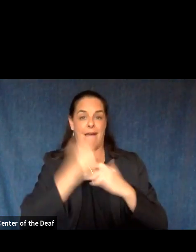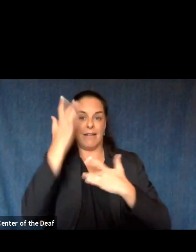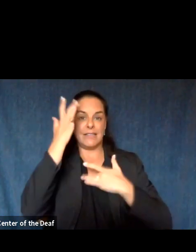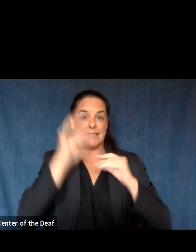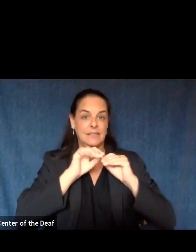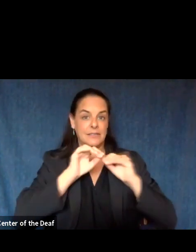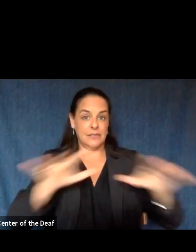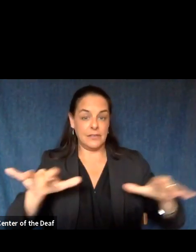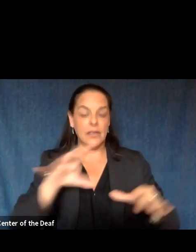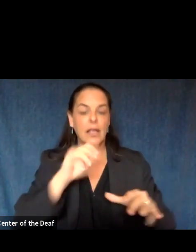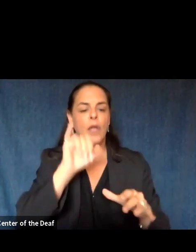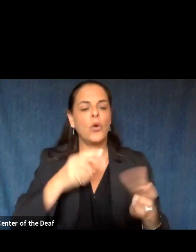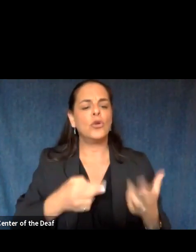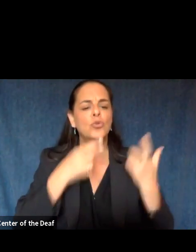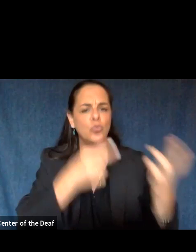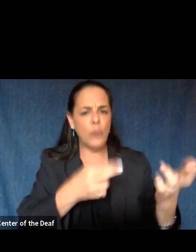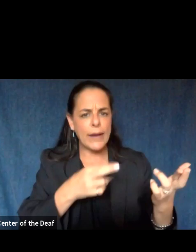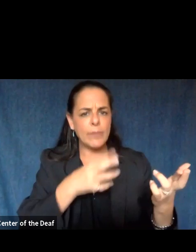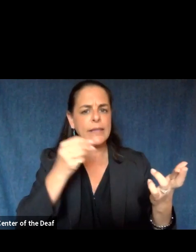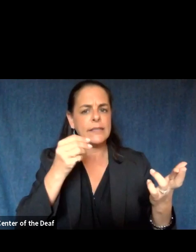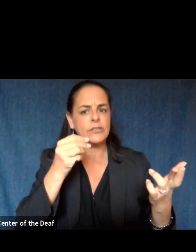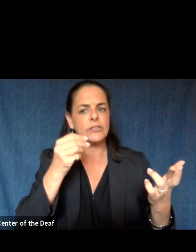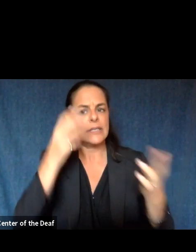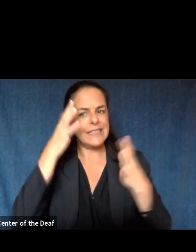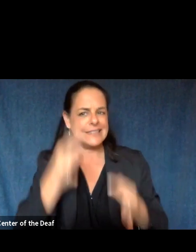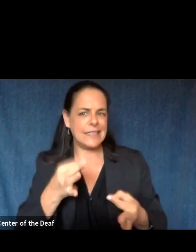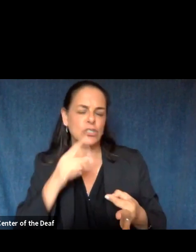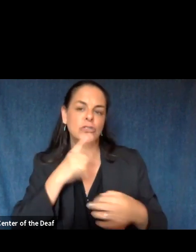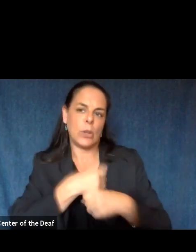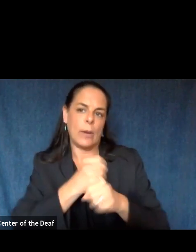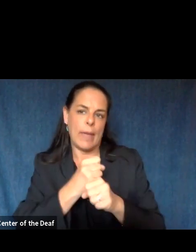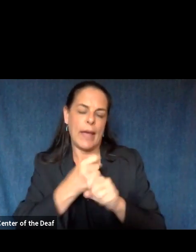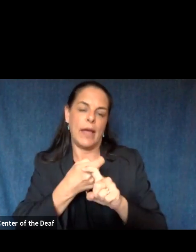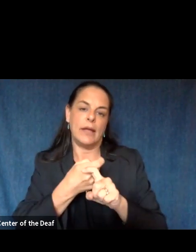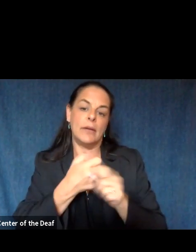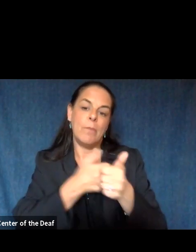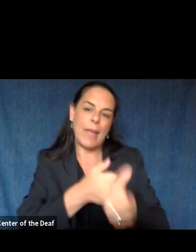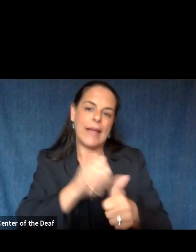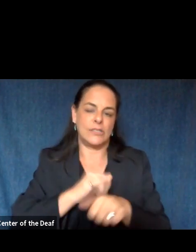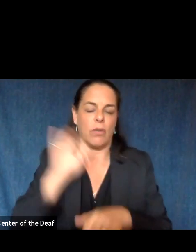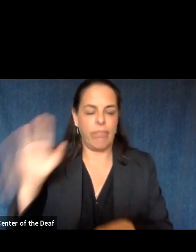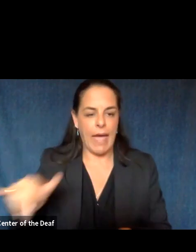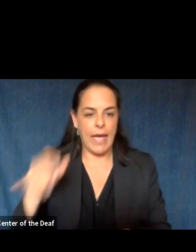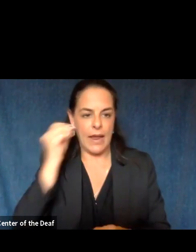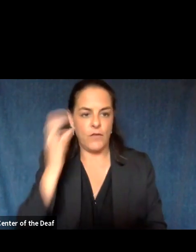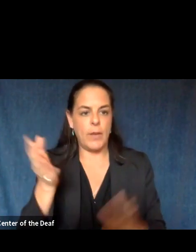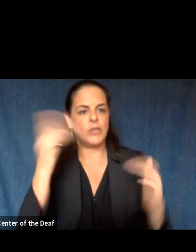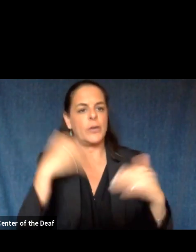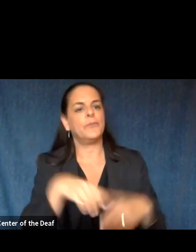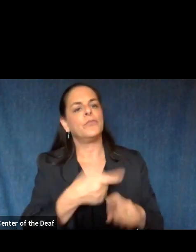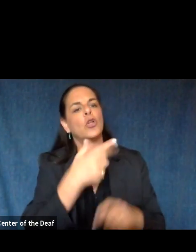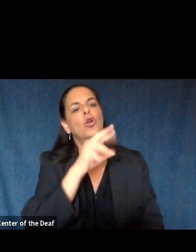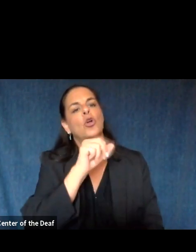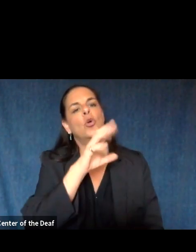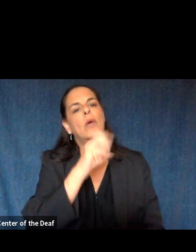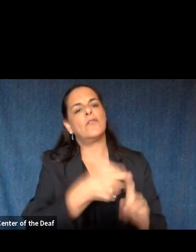recommendations are coming from. And I think where decisions are being made based on that. Grace with WBIR, I guess to add on to her question from earlier, she says the total